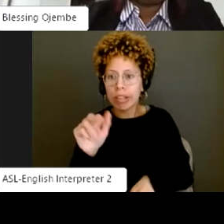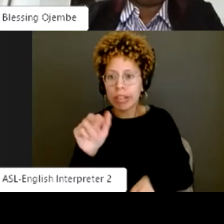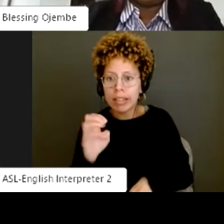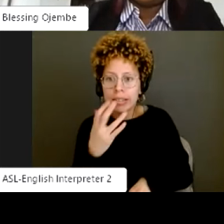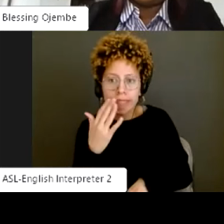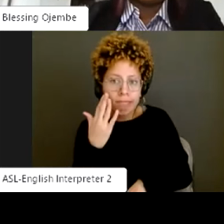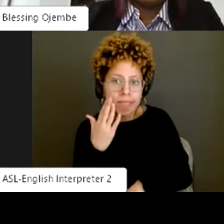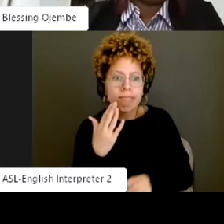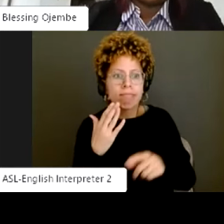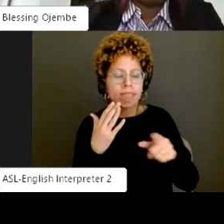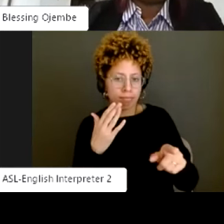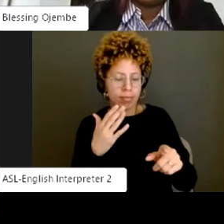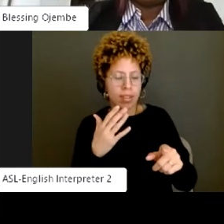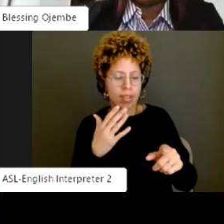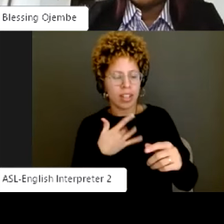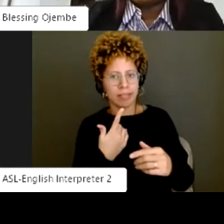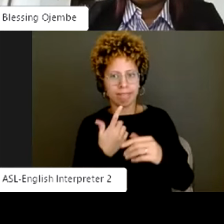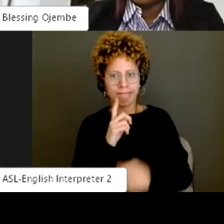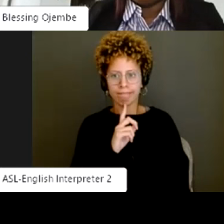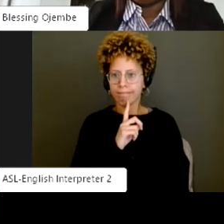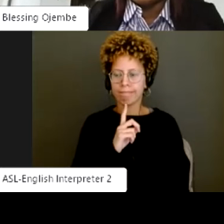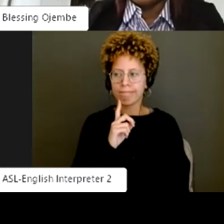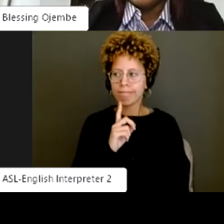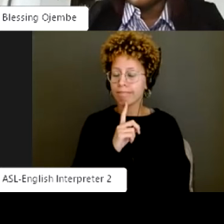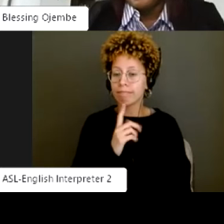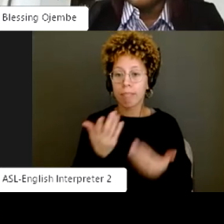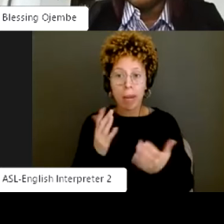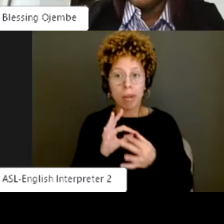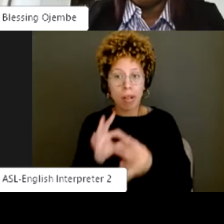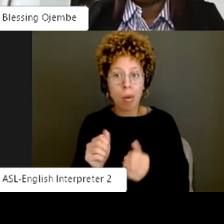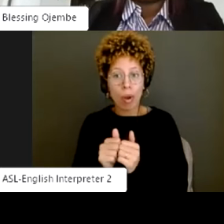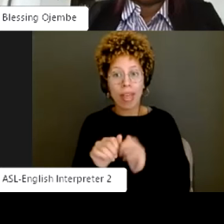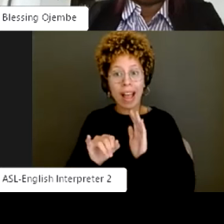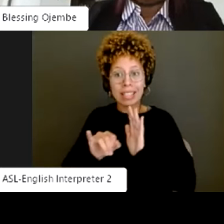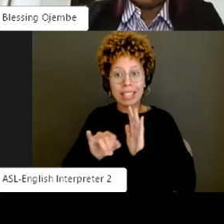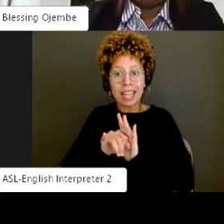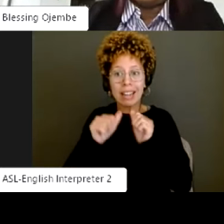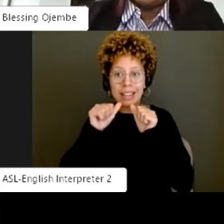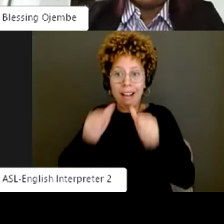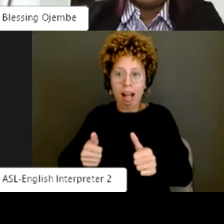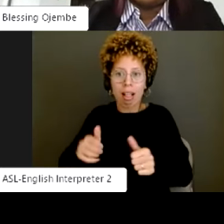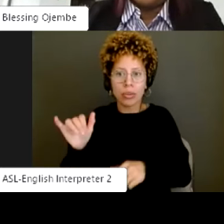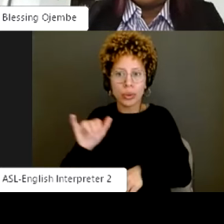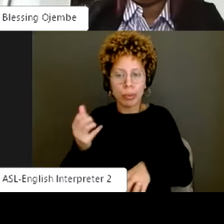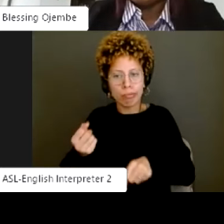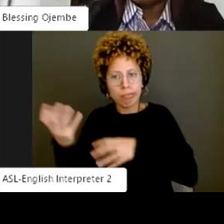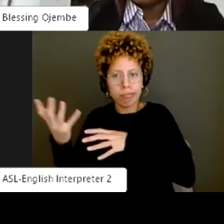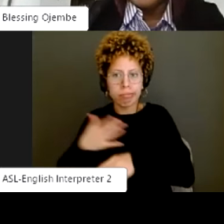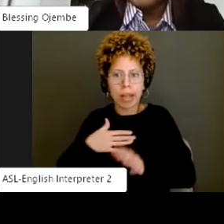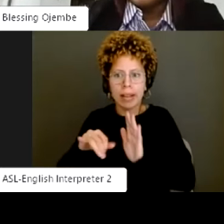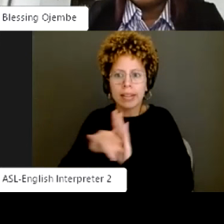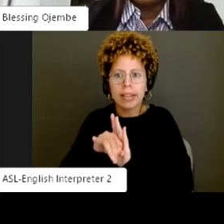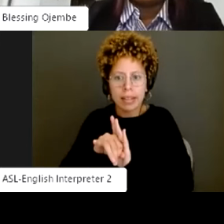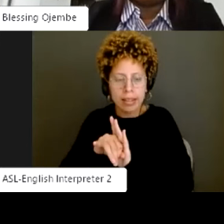experience of loneliness. And sometimes it can also lead to denial, identity denial, both by self and others. And when we talk